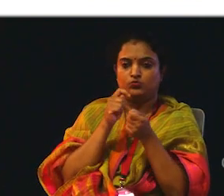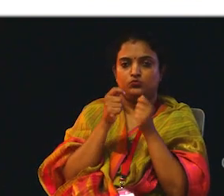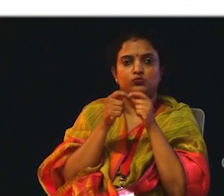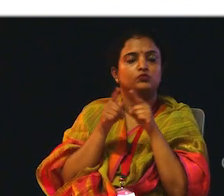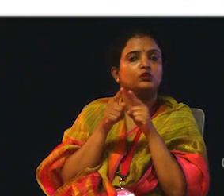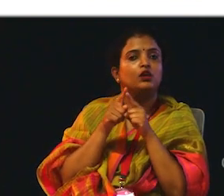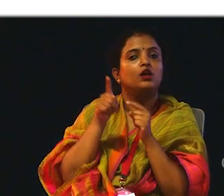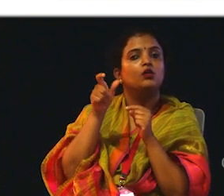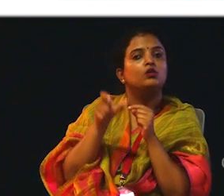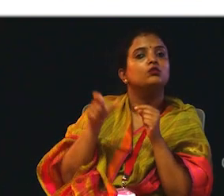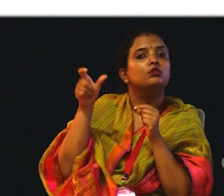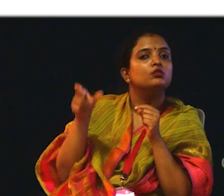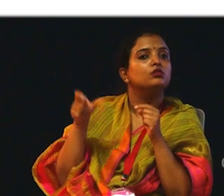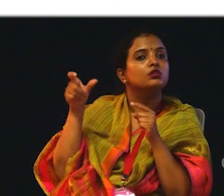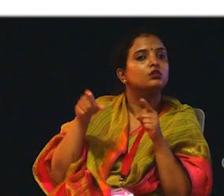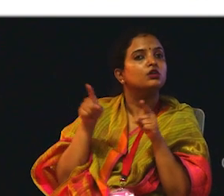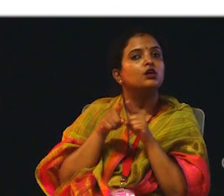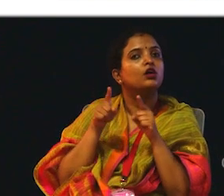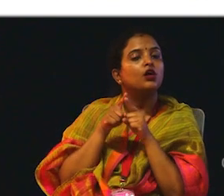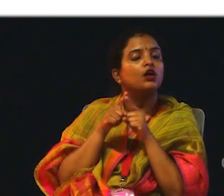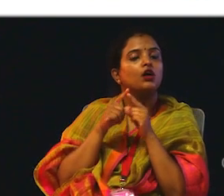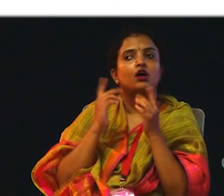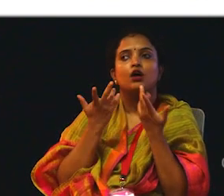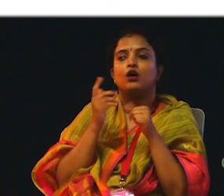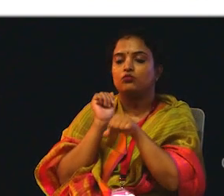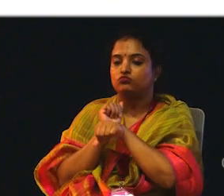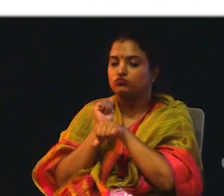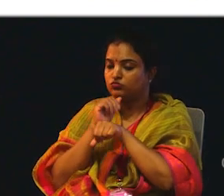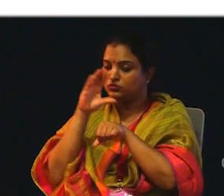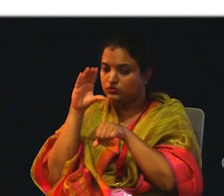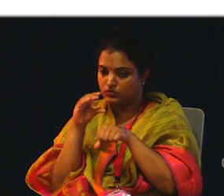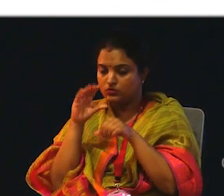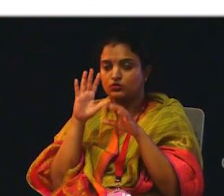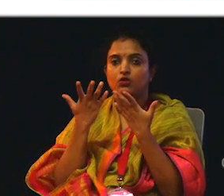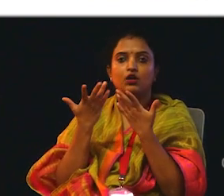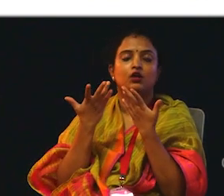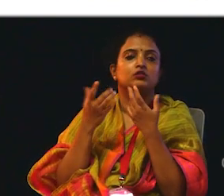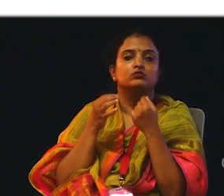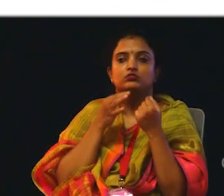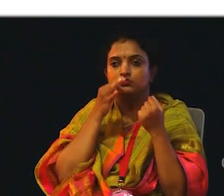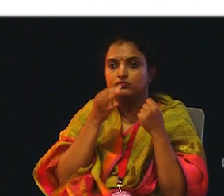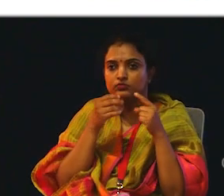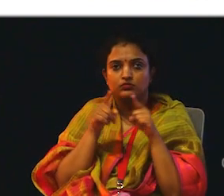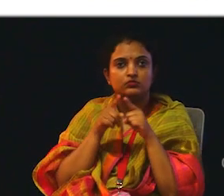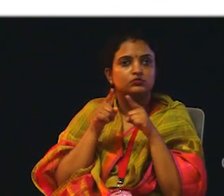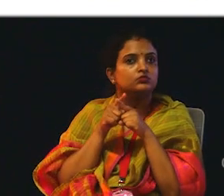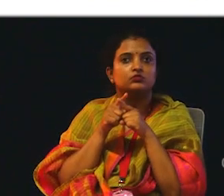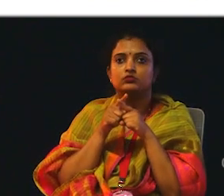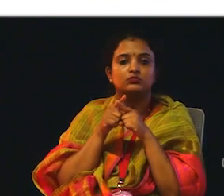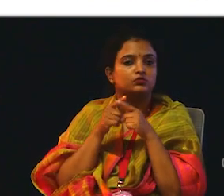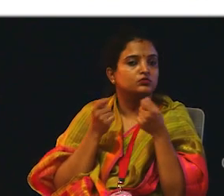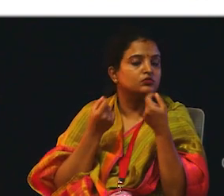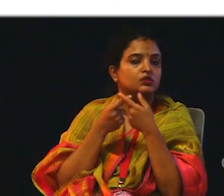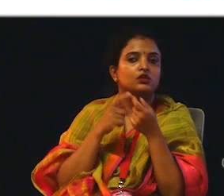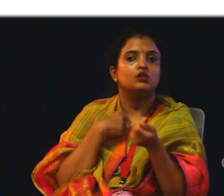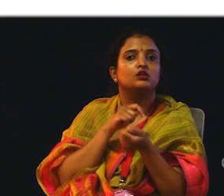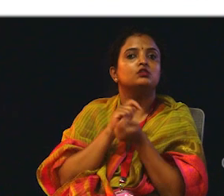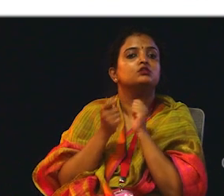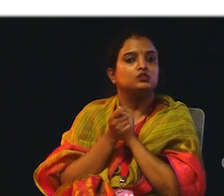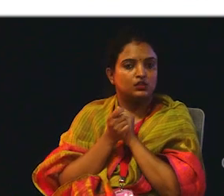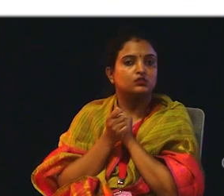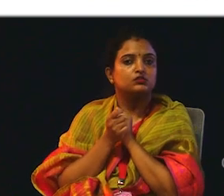in individuals who have been low functioning or have been considered to be unable to make